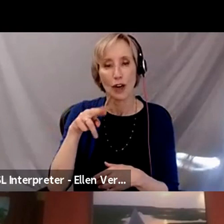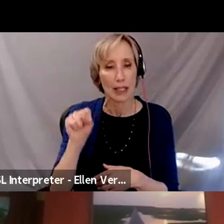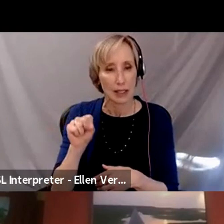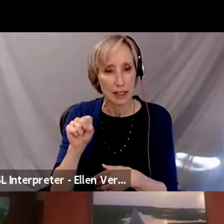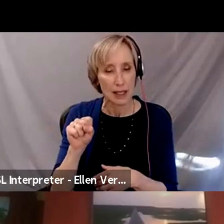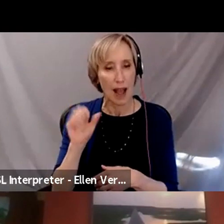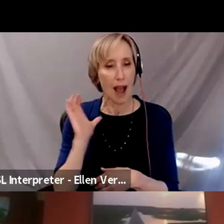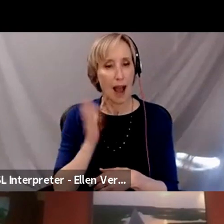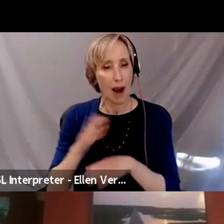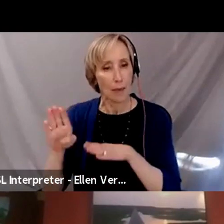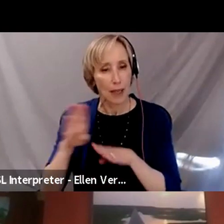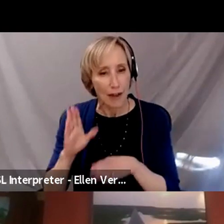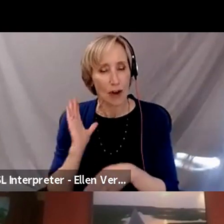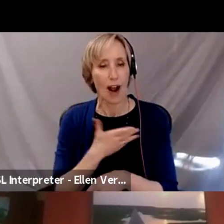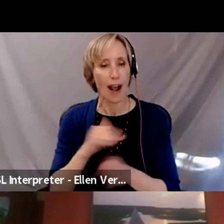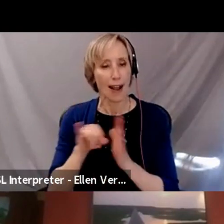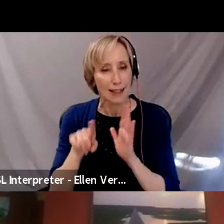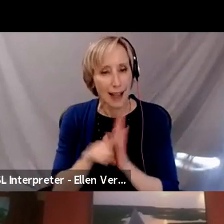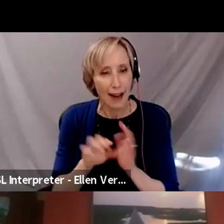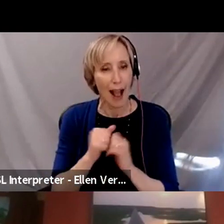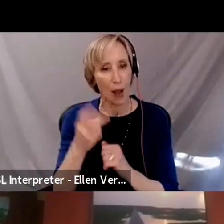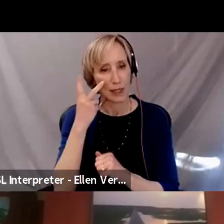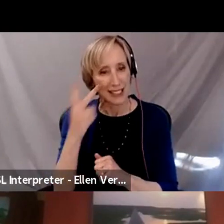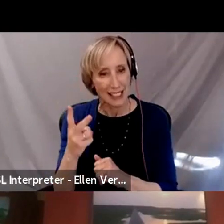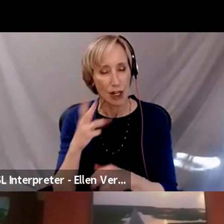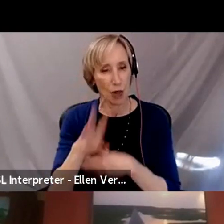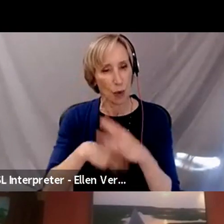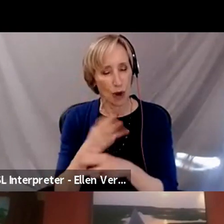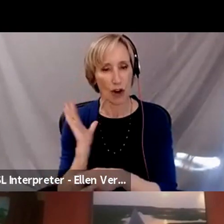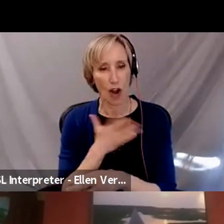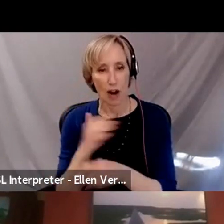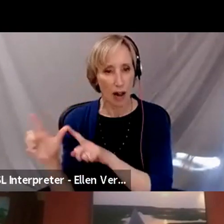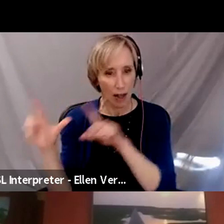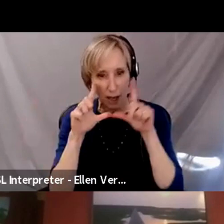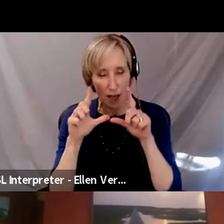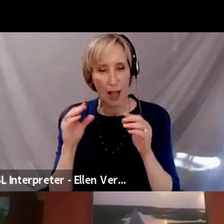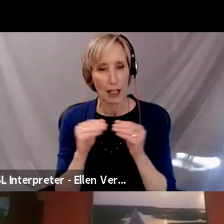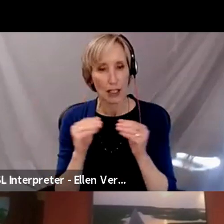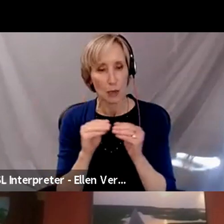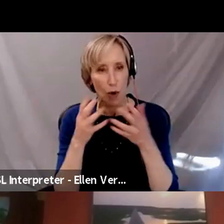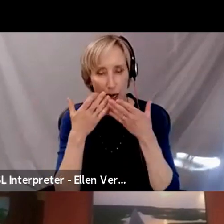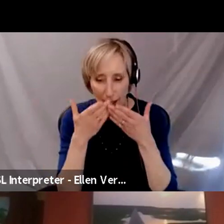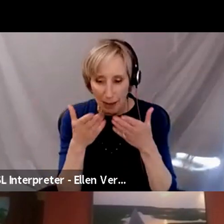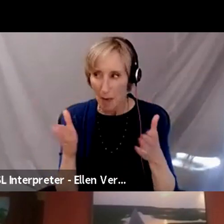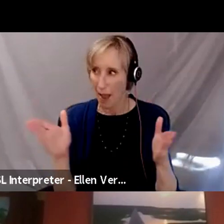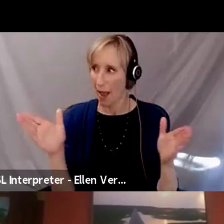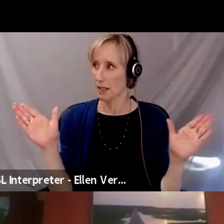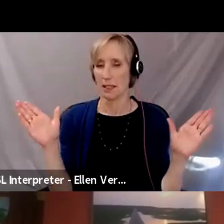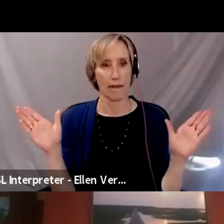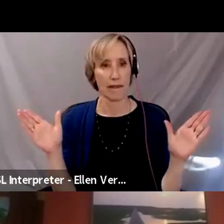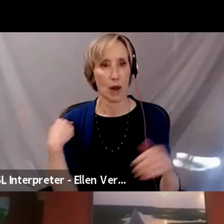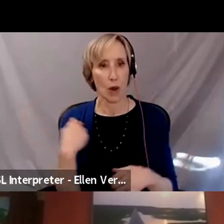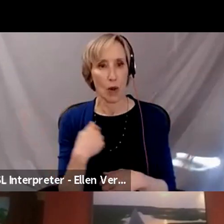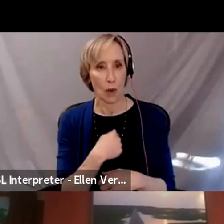identity, who we are, how we interpret the world, how we express ourselves is much more expansive than how